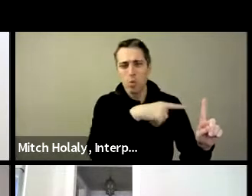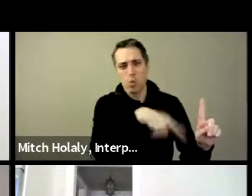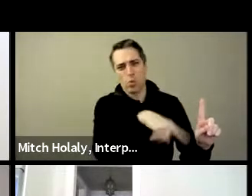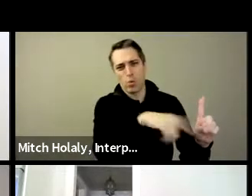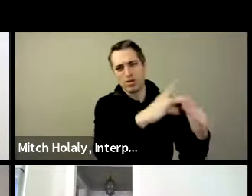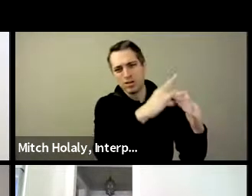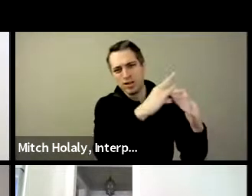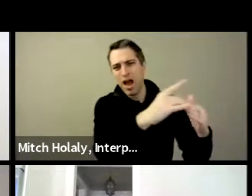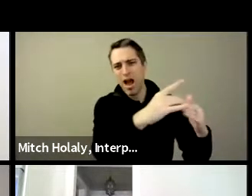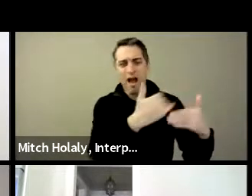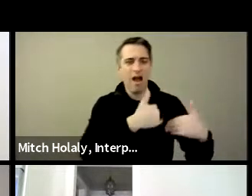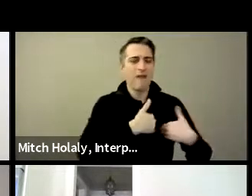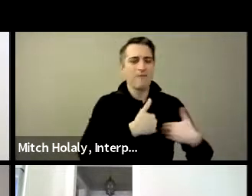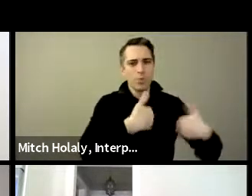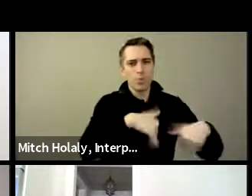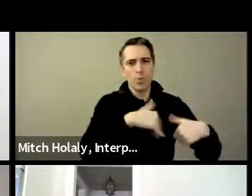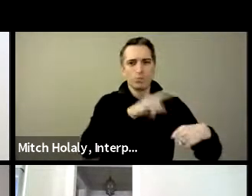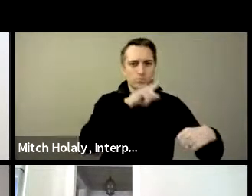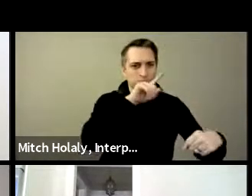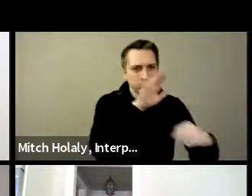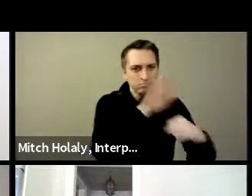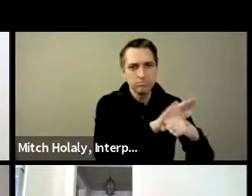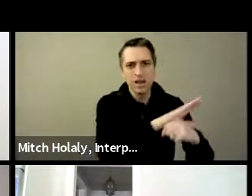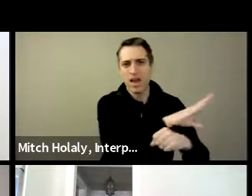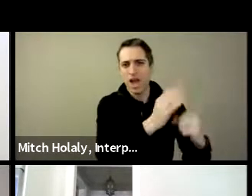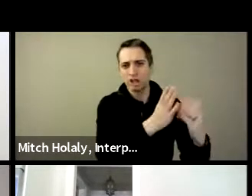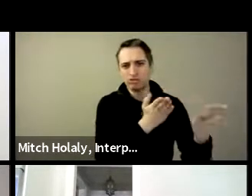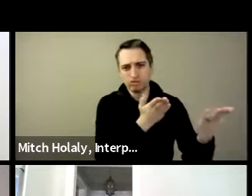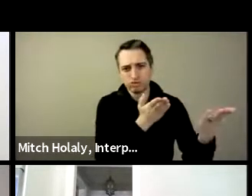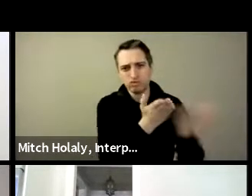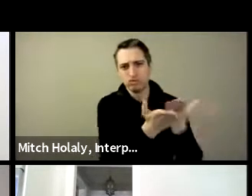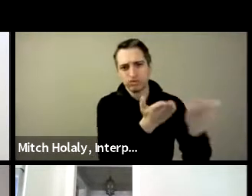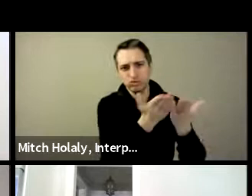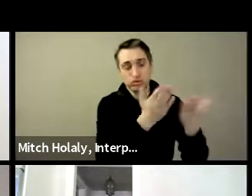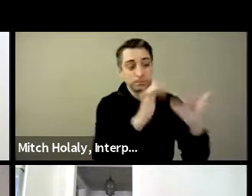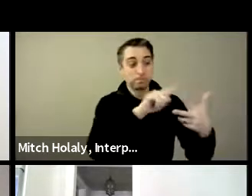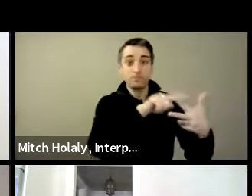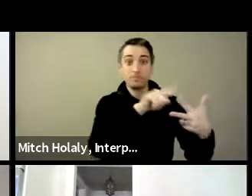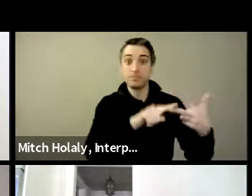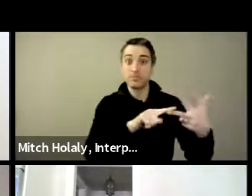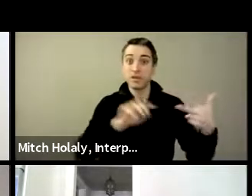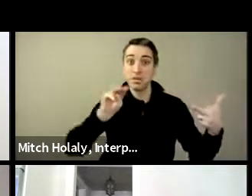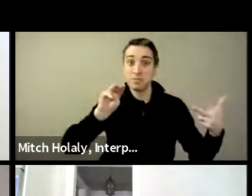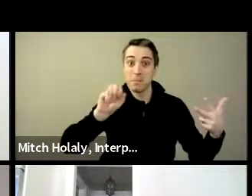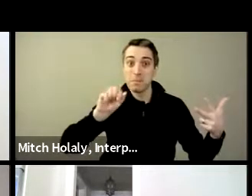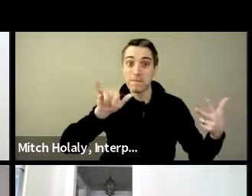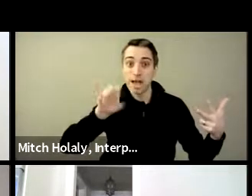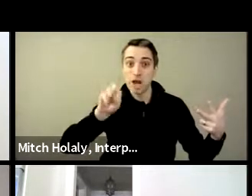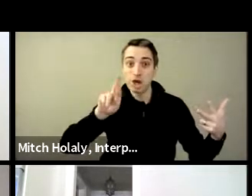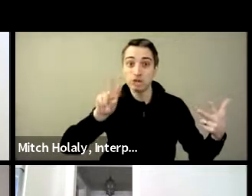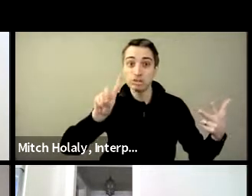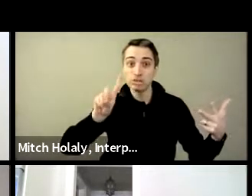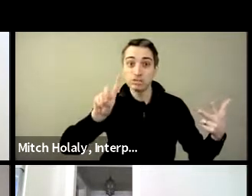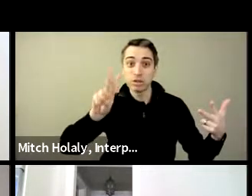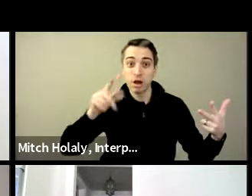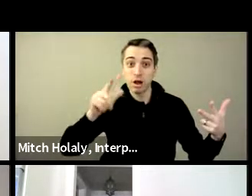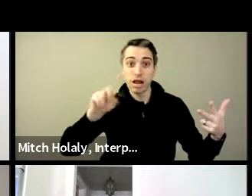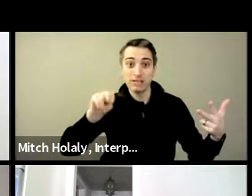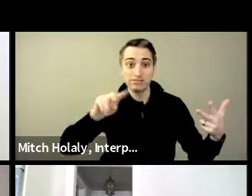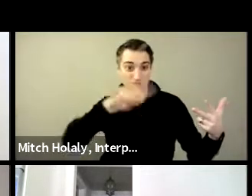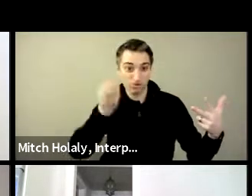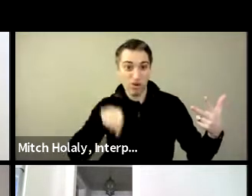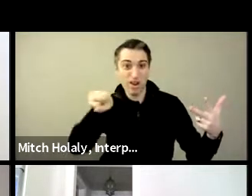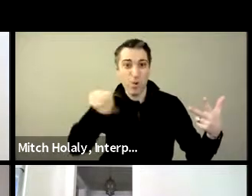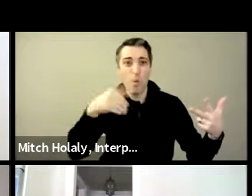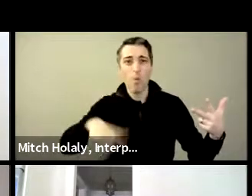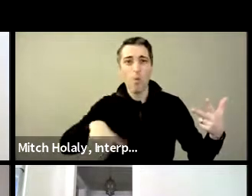conscientious words and selfless service. And whereas Detroit Mayor Mike Duggan said that, quote, he cannot think of a